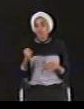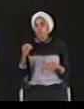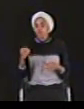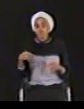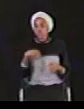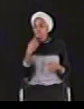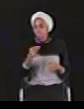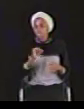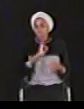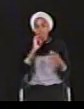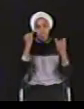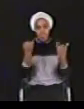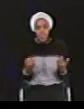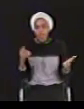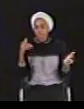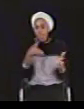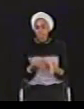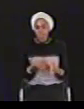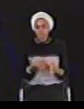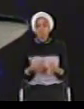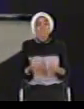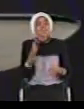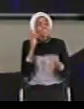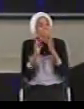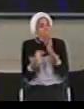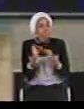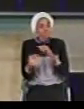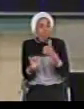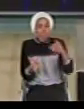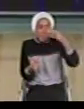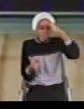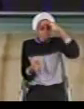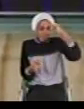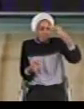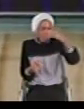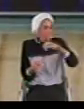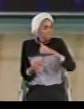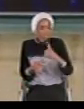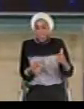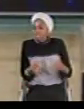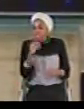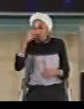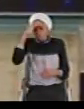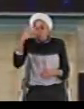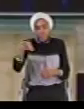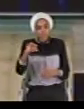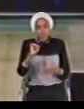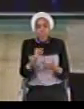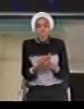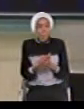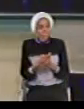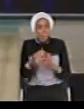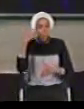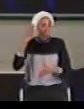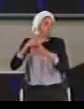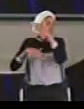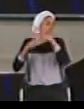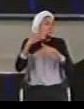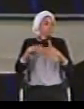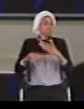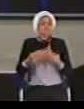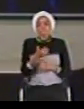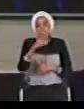say I now again, if any man of that generation, any man